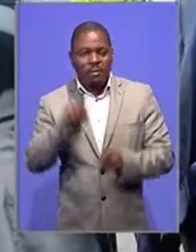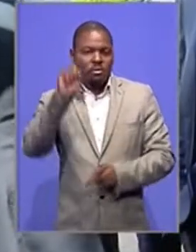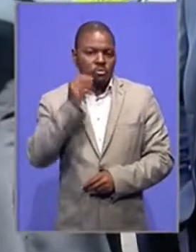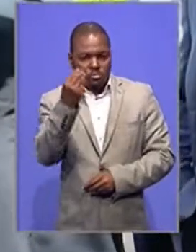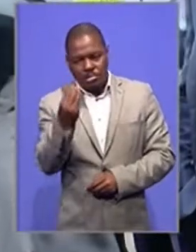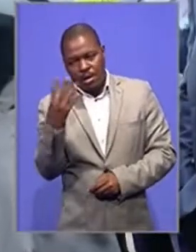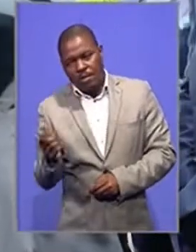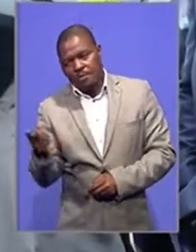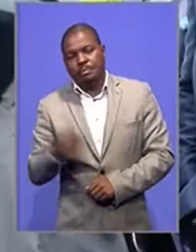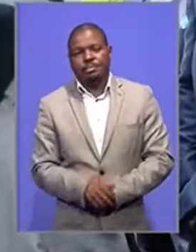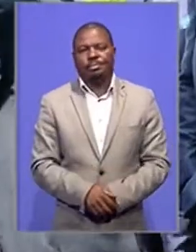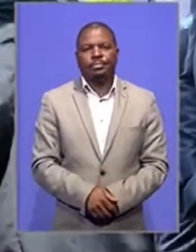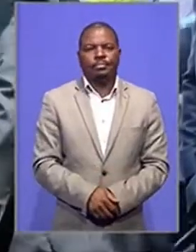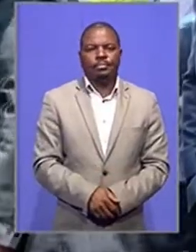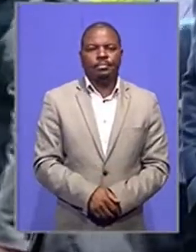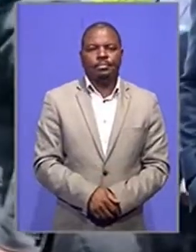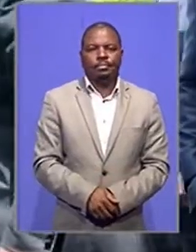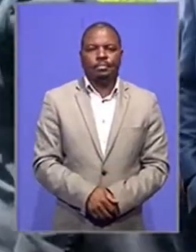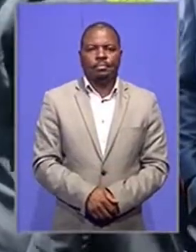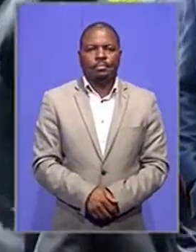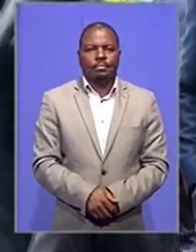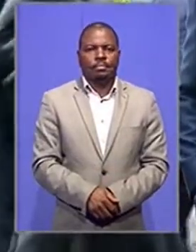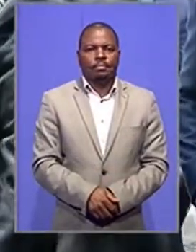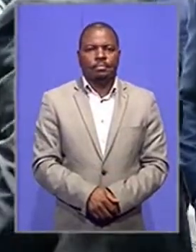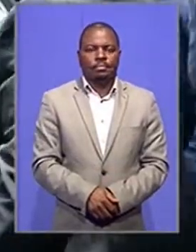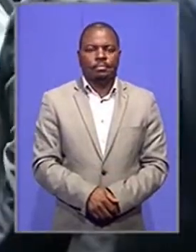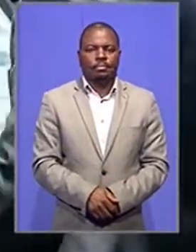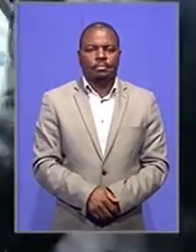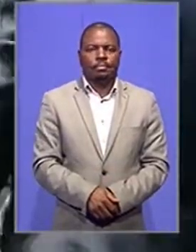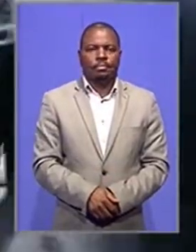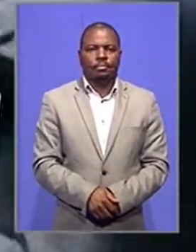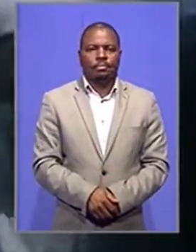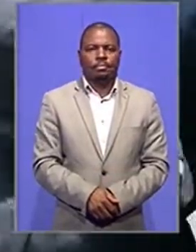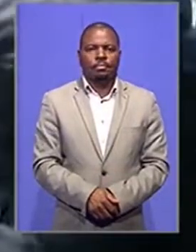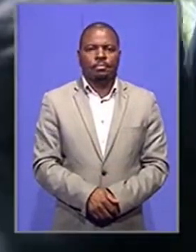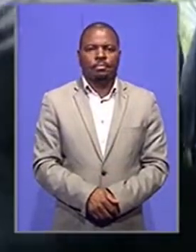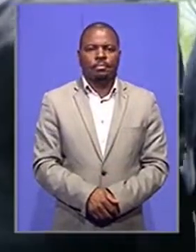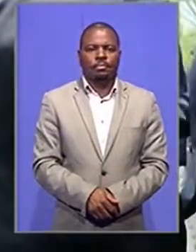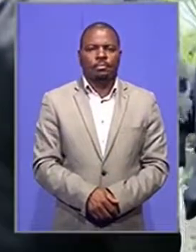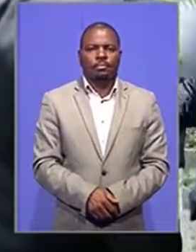setlogolwana. Ofentse Stimo, SABC News, Johannesburg.